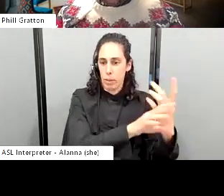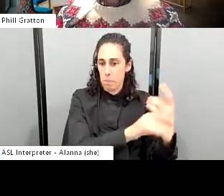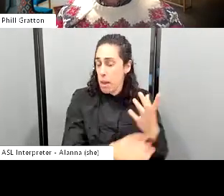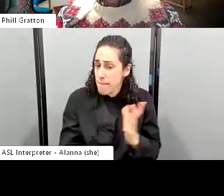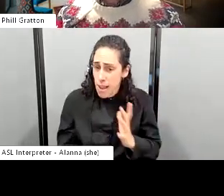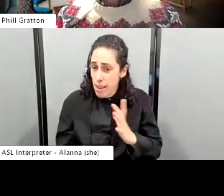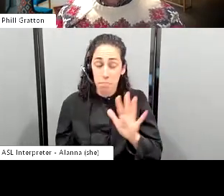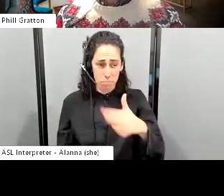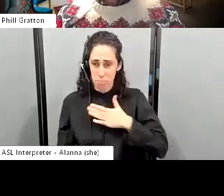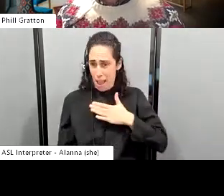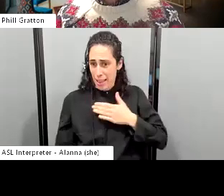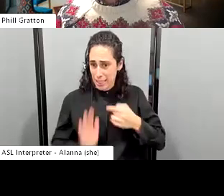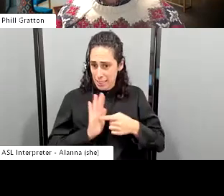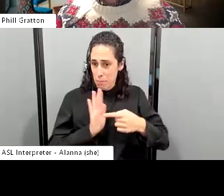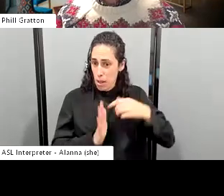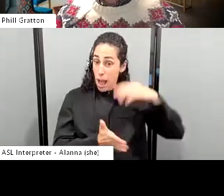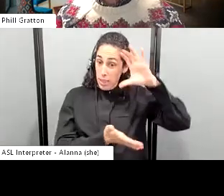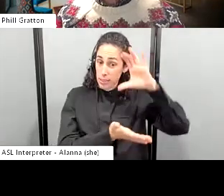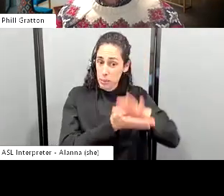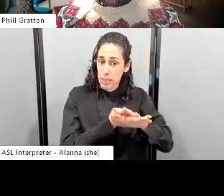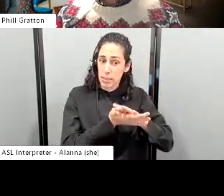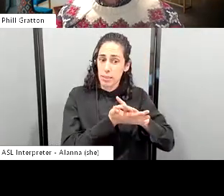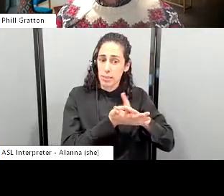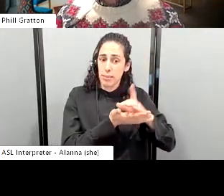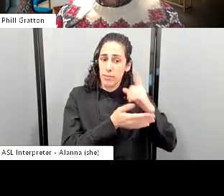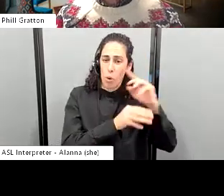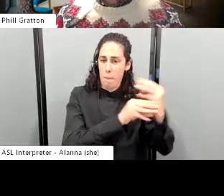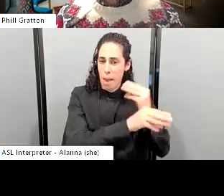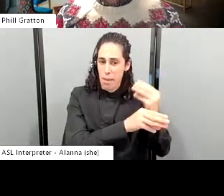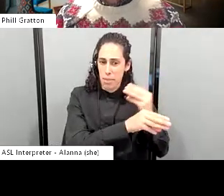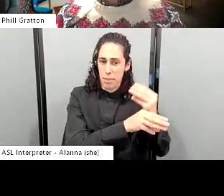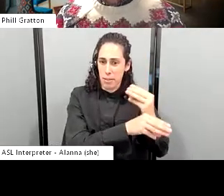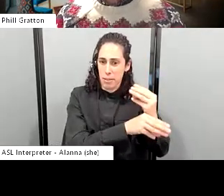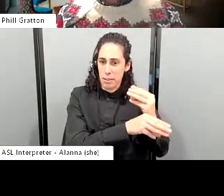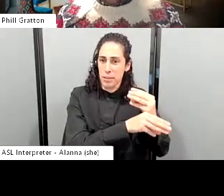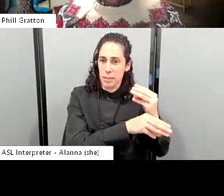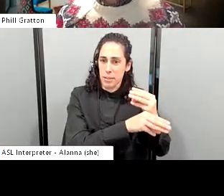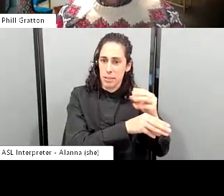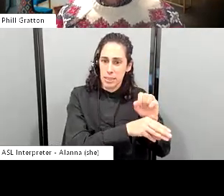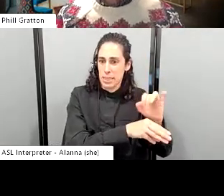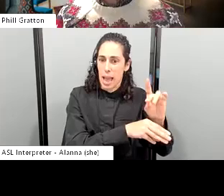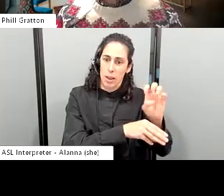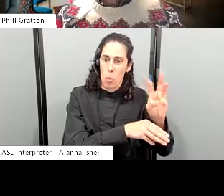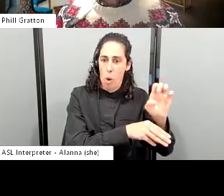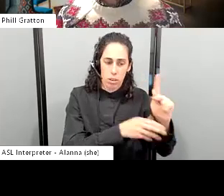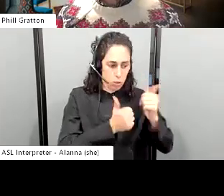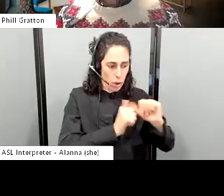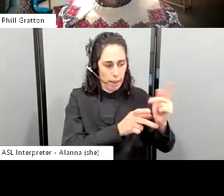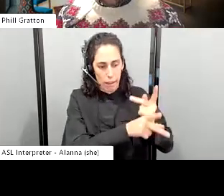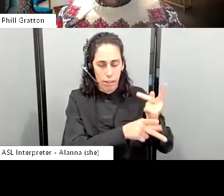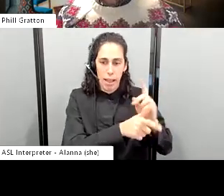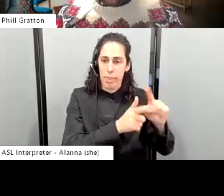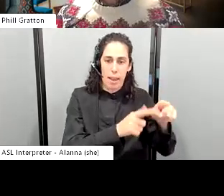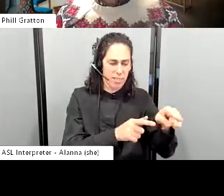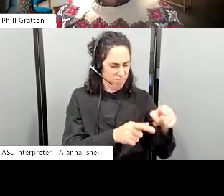They are training it all the time with new information. You can imagine it's like this little mini robot that when we go into ChatGPT